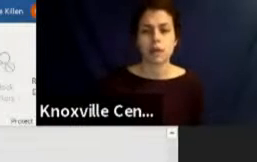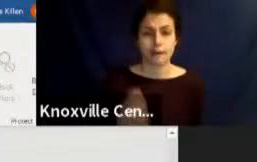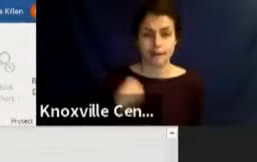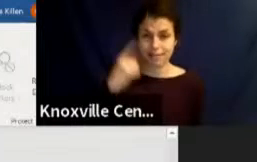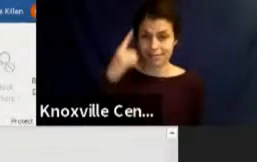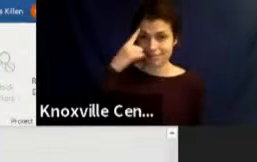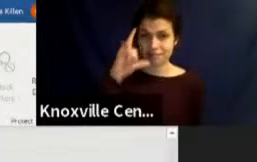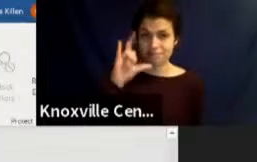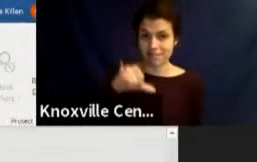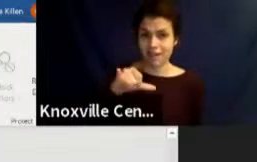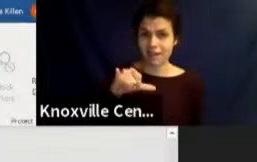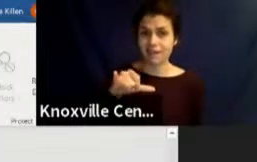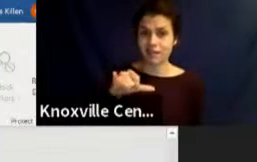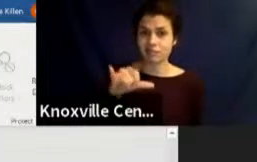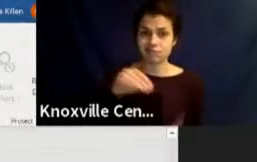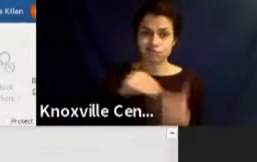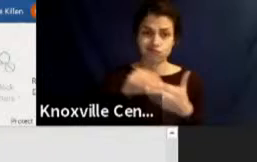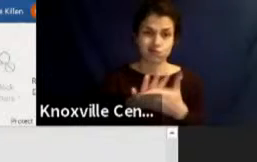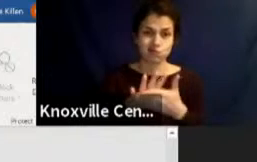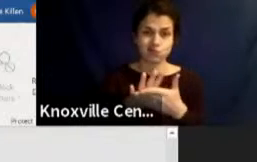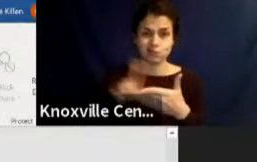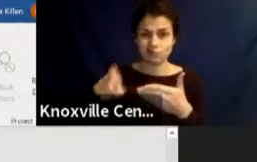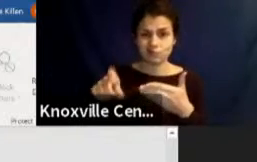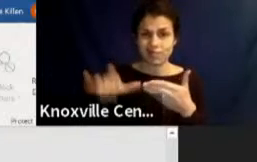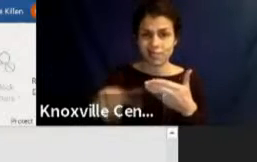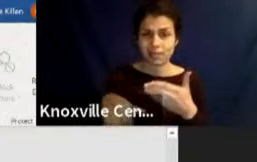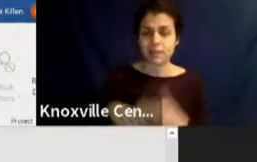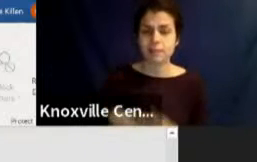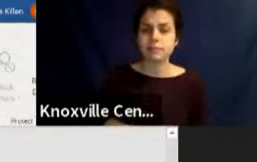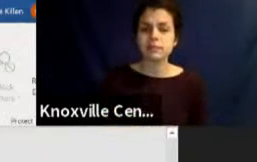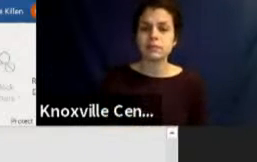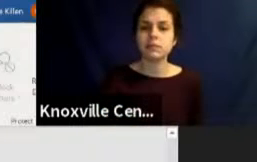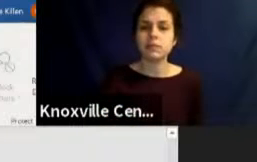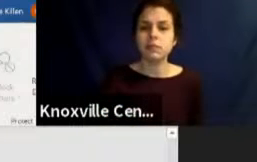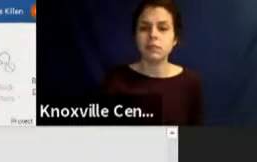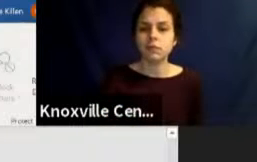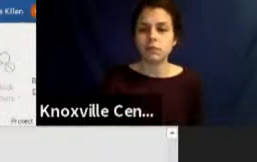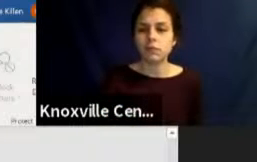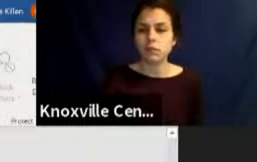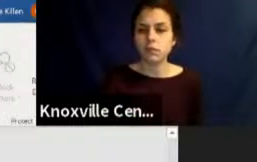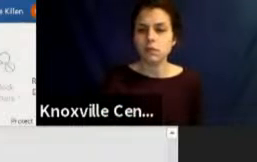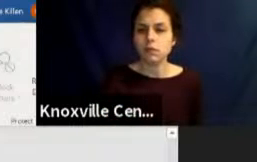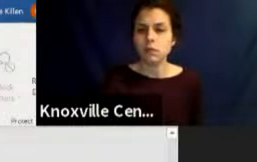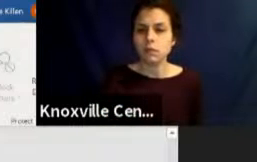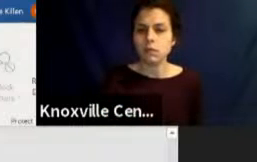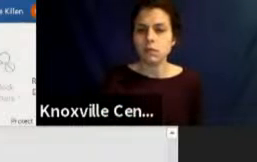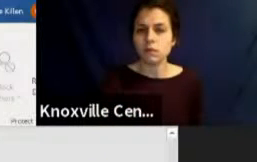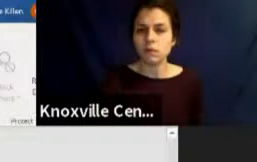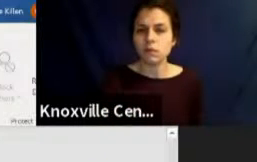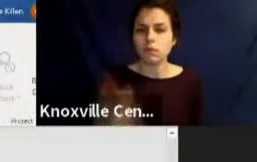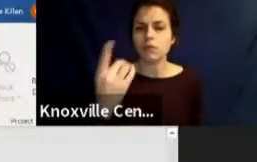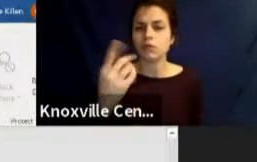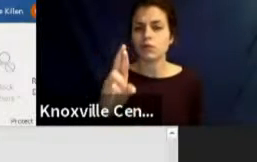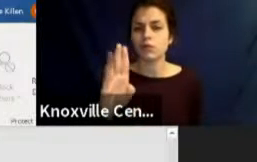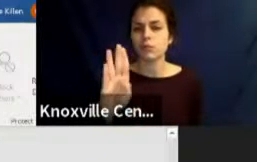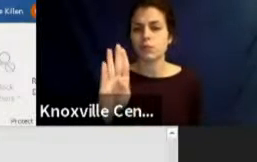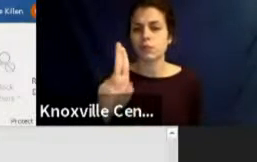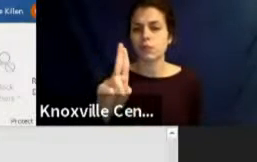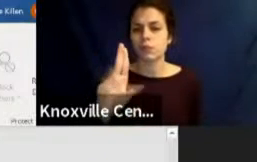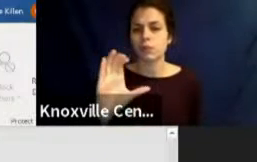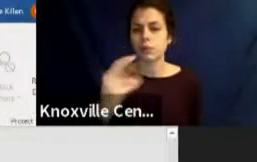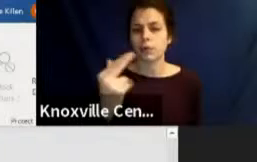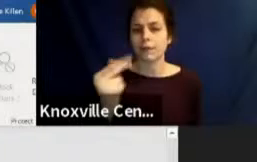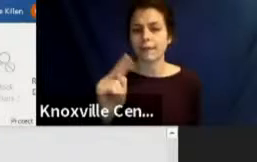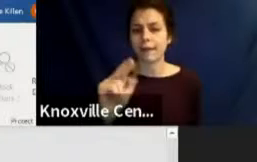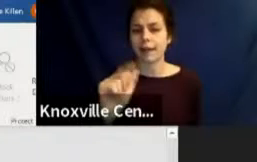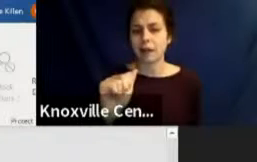point. I would suggest that we add because I didn't see it in here,